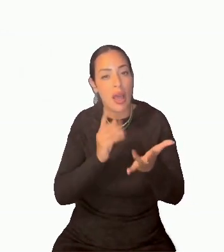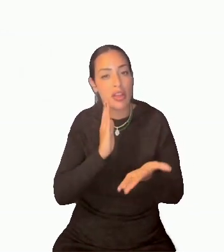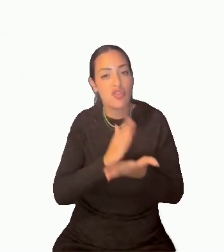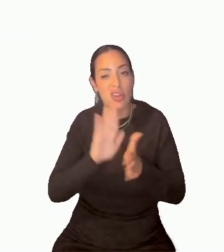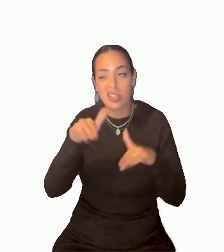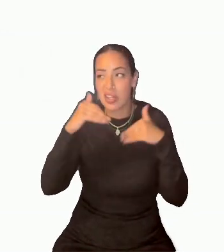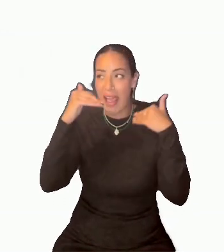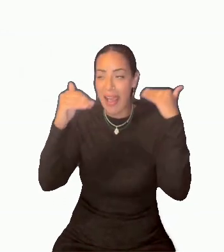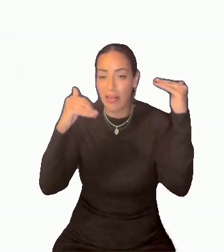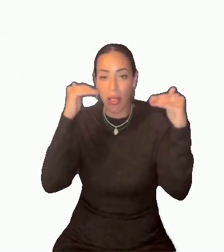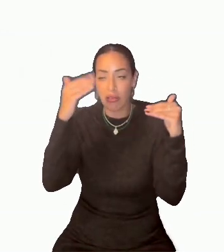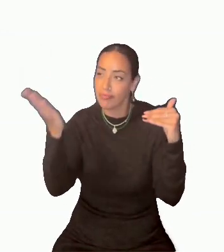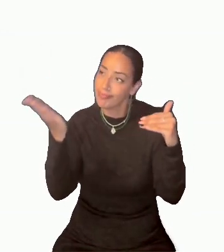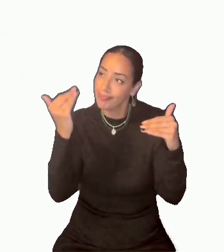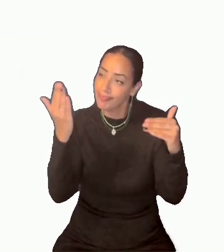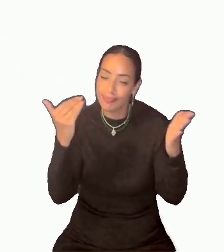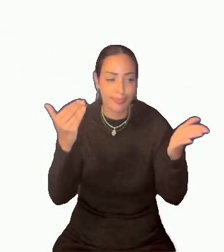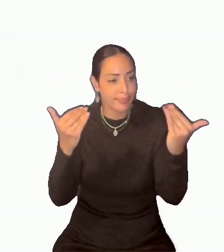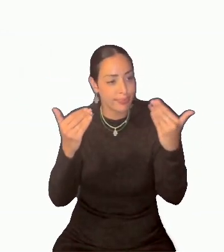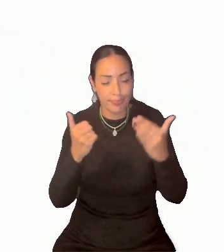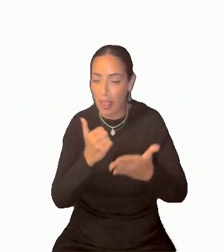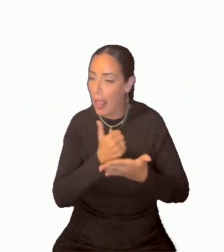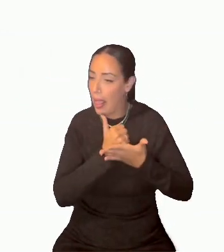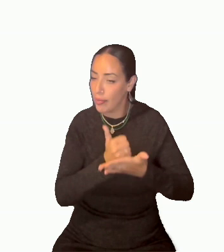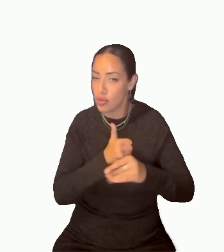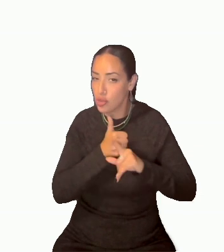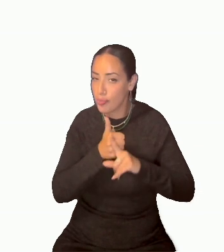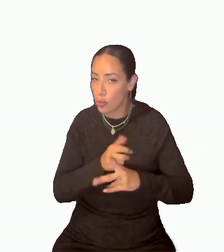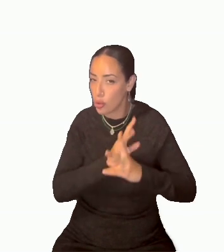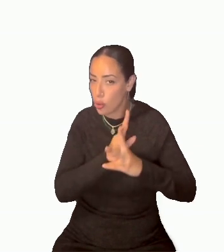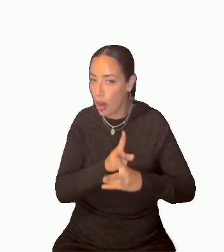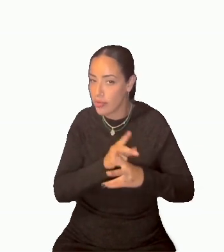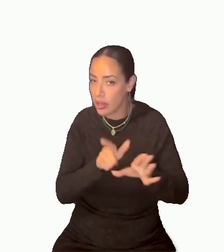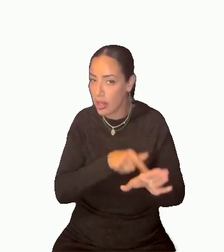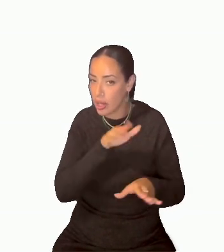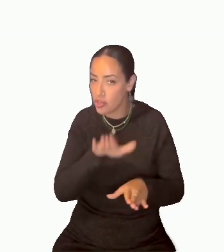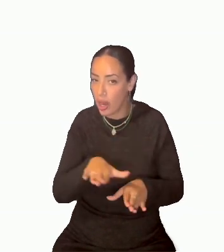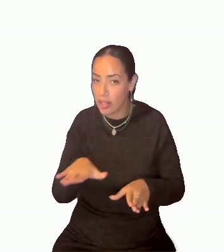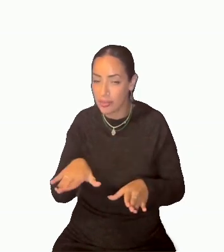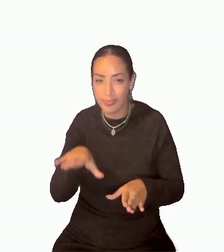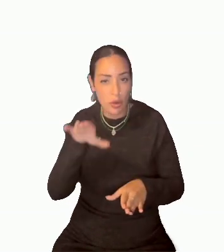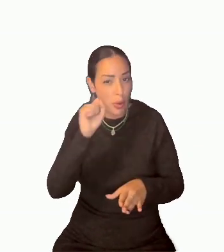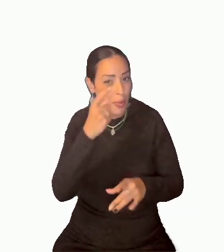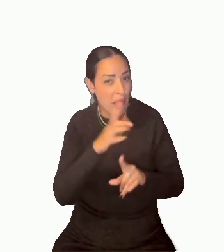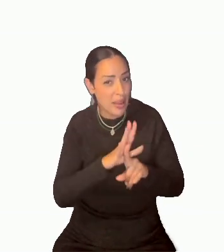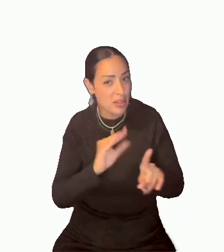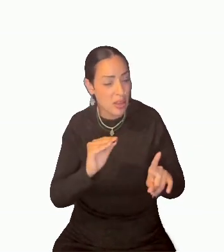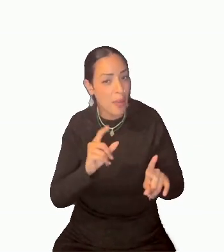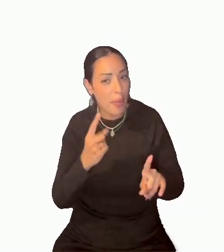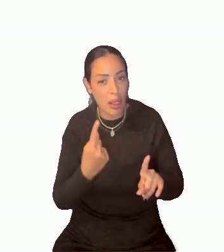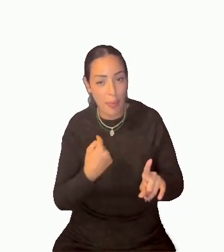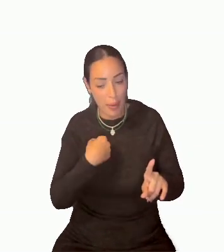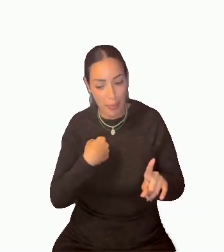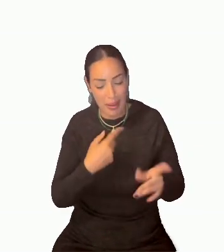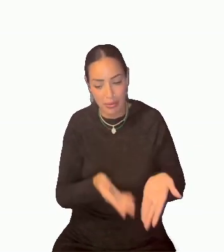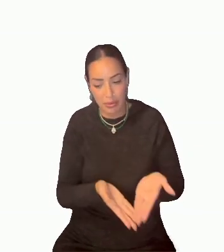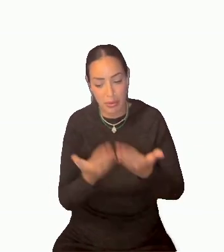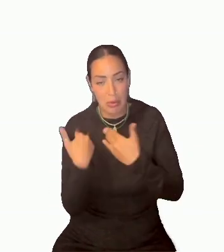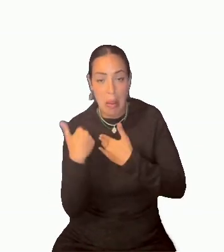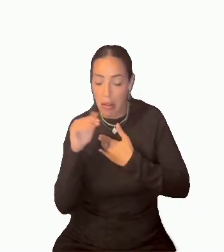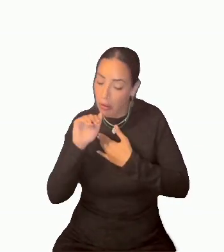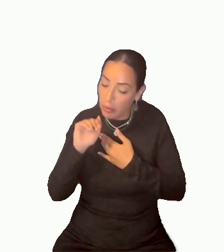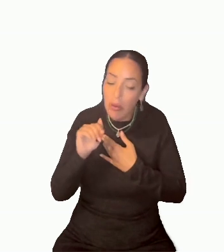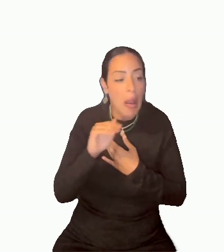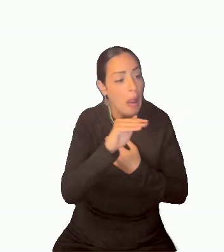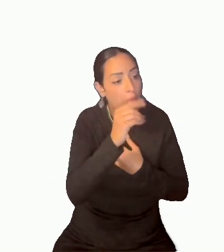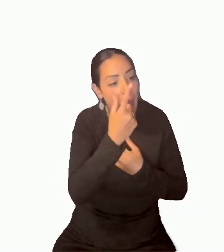support and take care of a child or a young person. Remember that example that I gave around the repatriation and stepping in and taking care